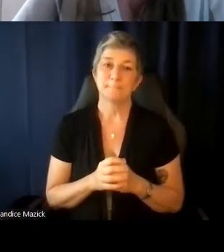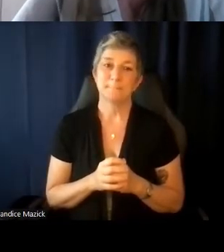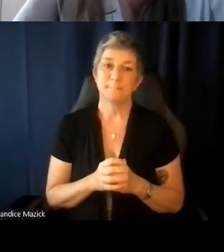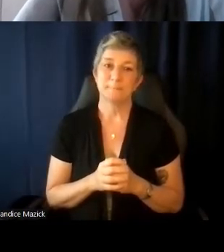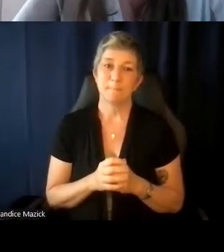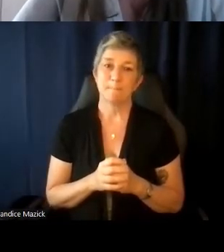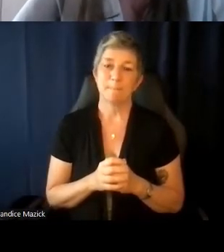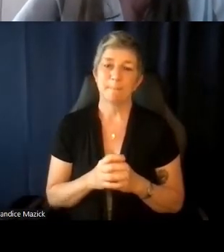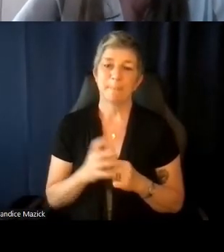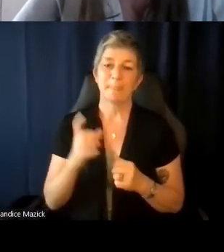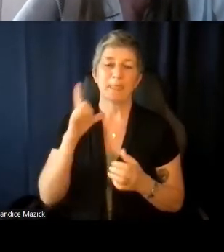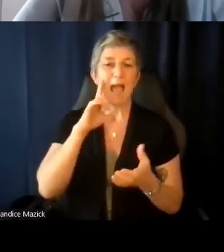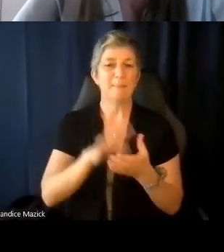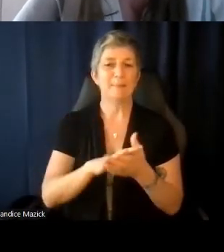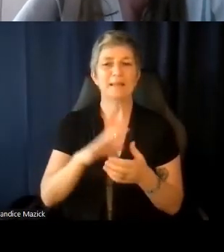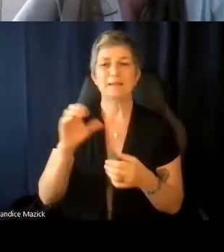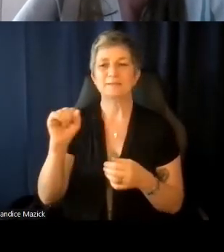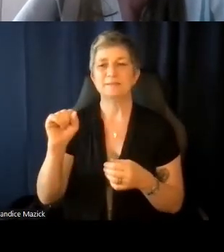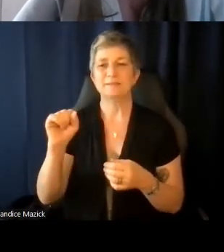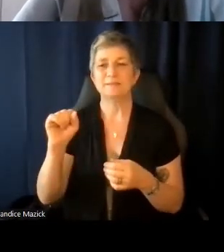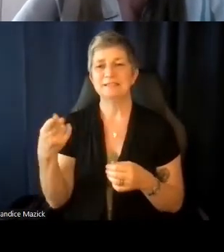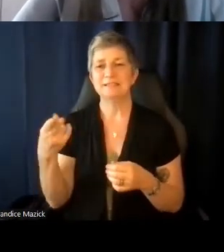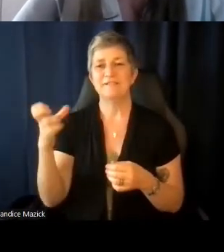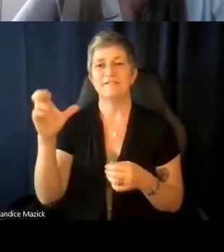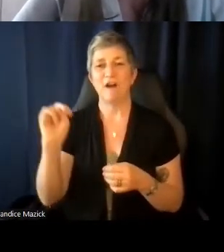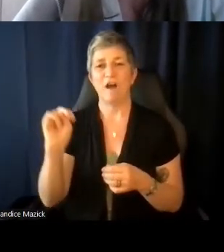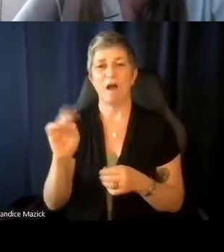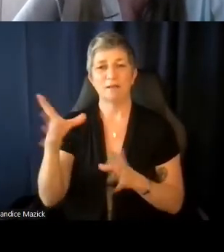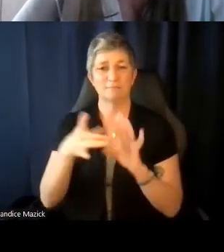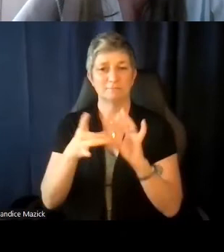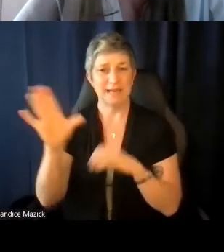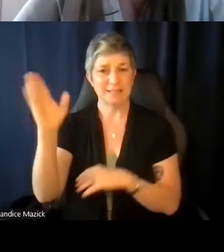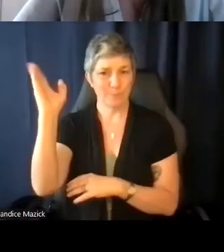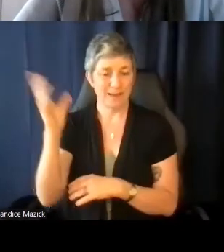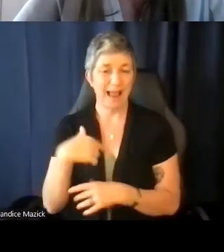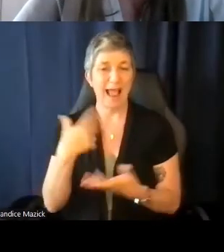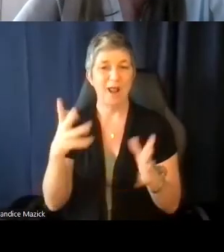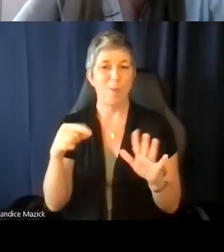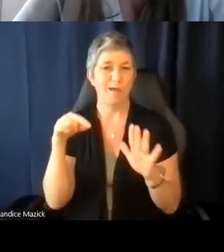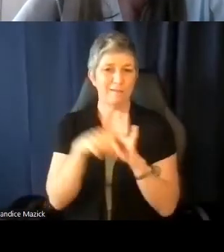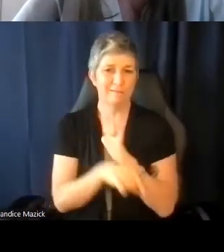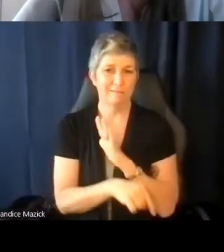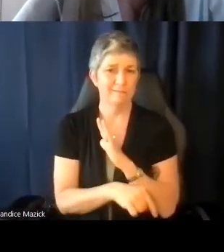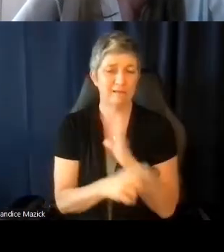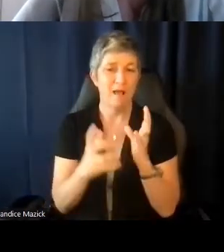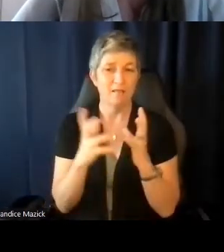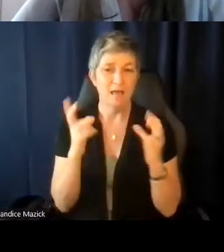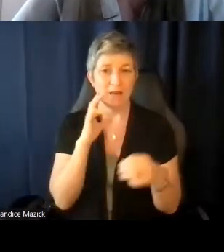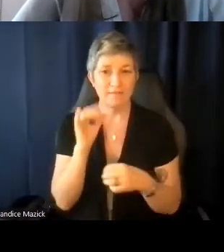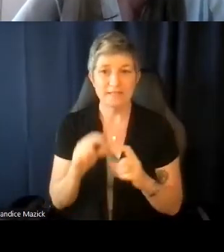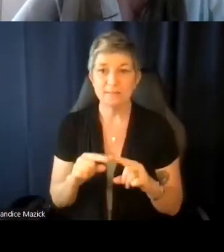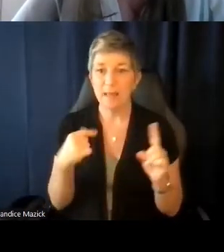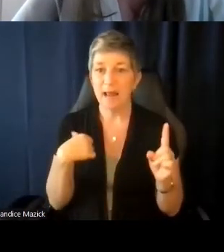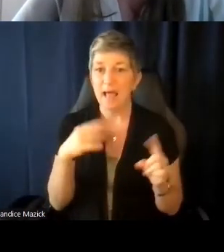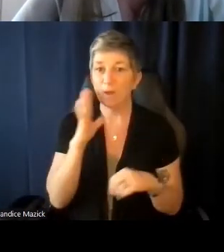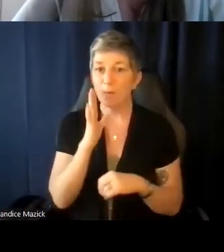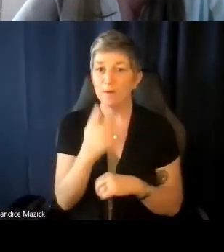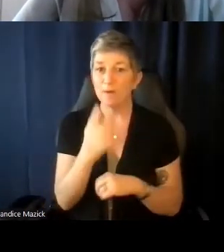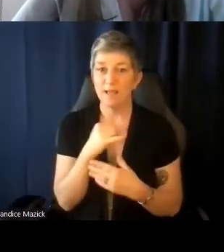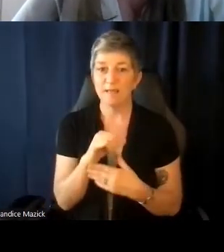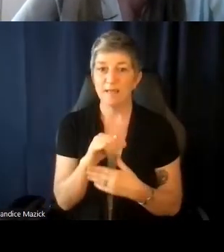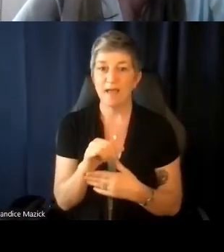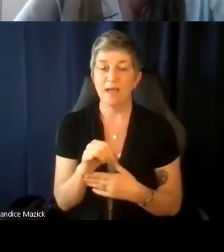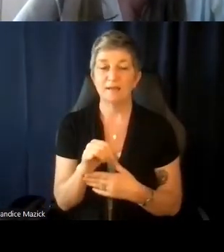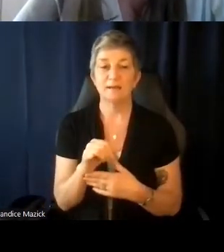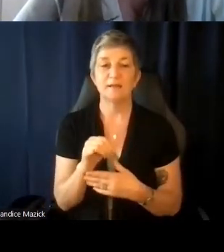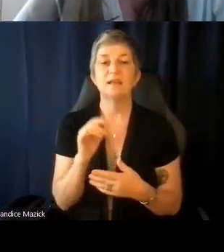I believe Stefan talked about this in his presentation, so I won't get into a lot of this, but I will say that